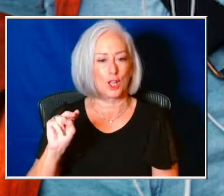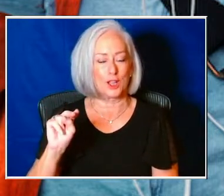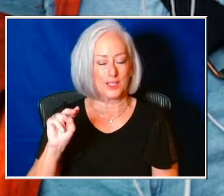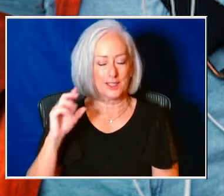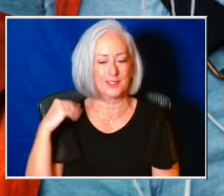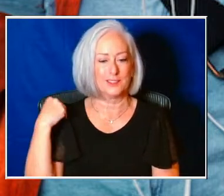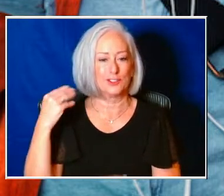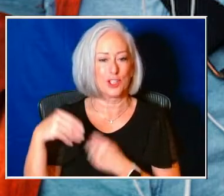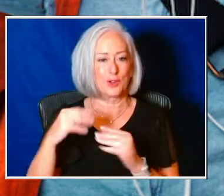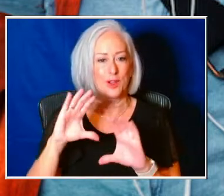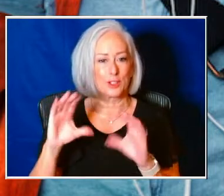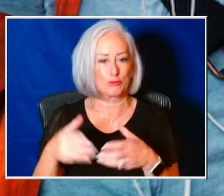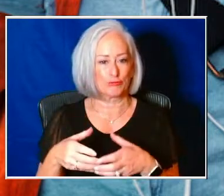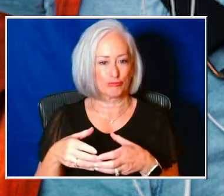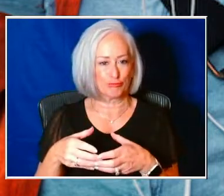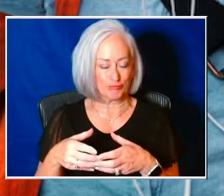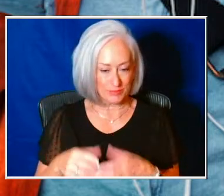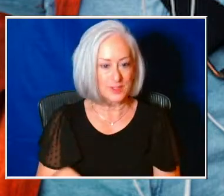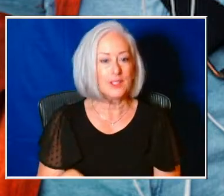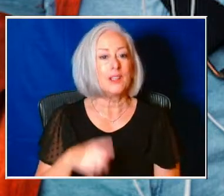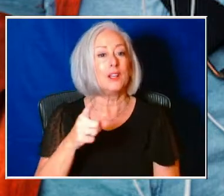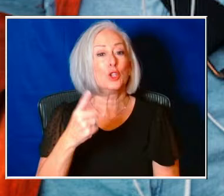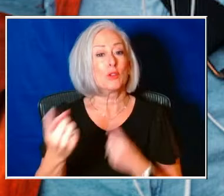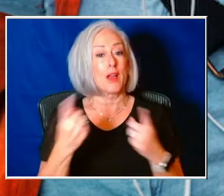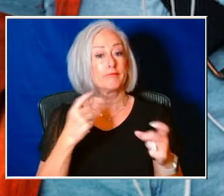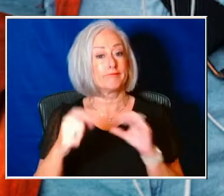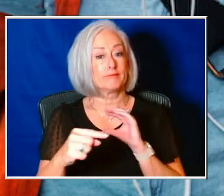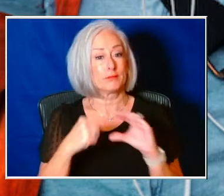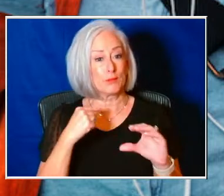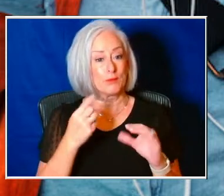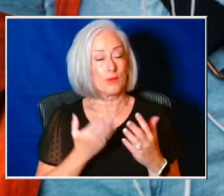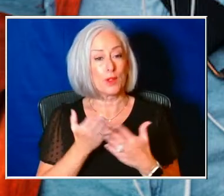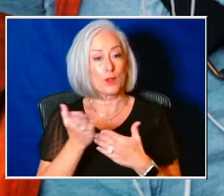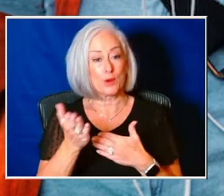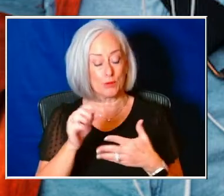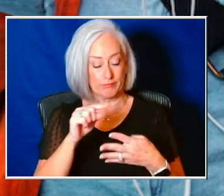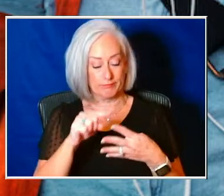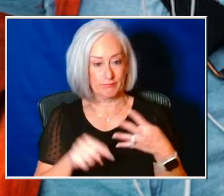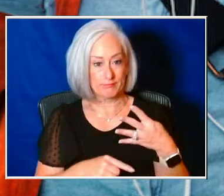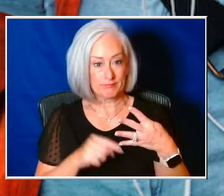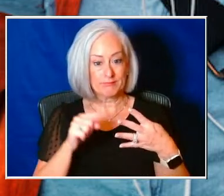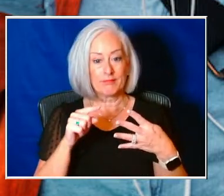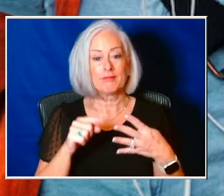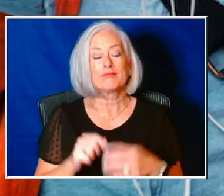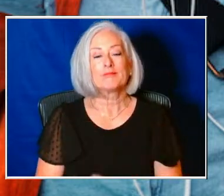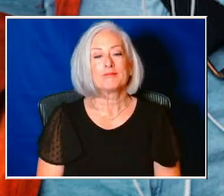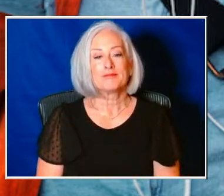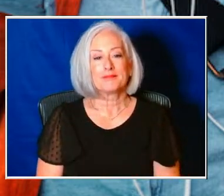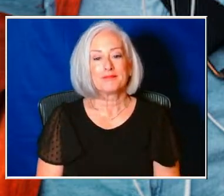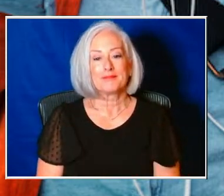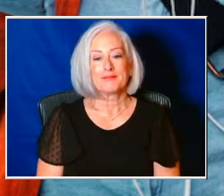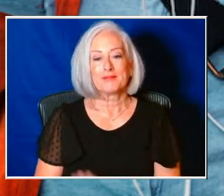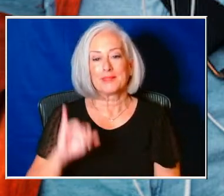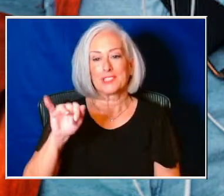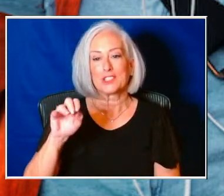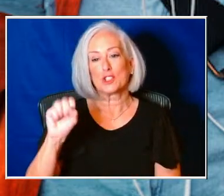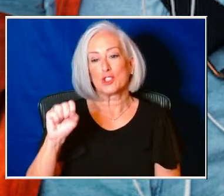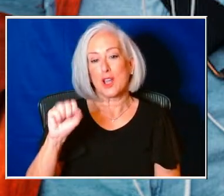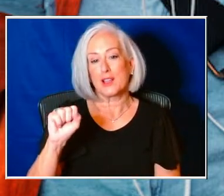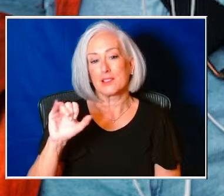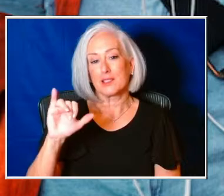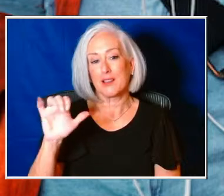YouTube, Facebook, Twitter, and the Medical News Network. You'll find those links right here on your screen. Jessica Lovell will join us a little later with